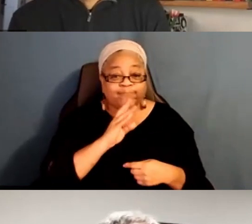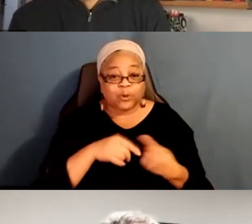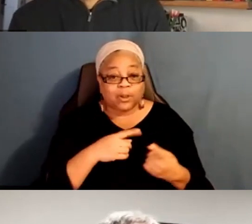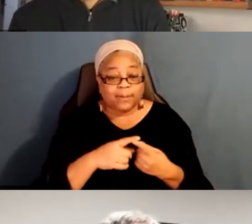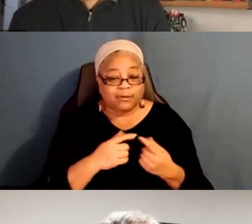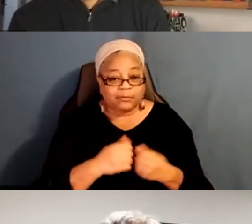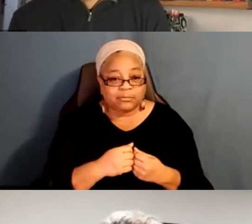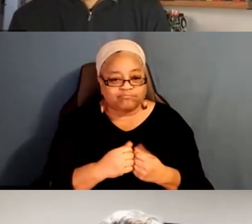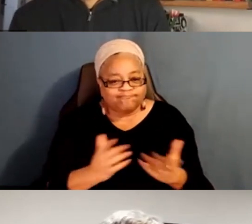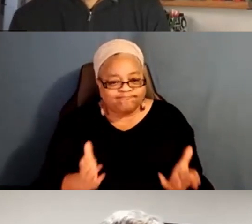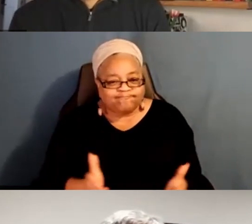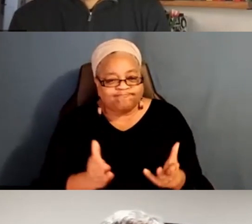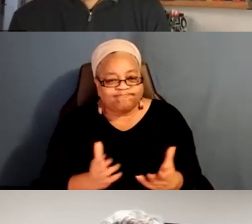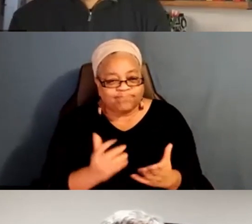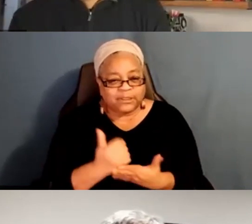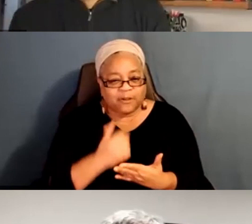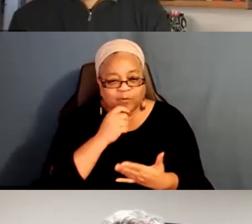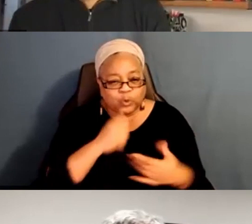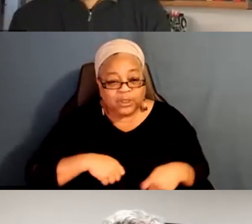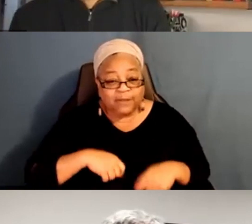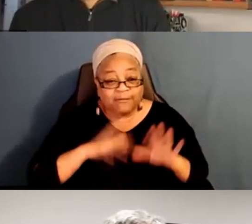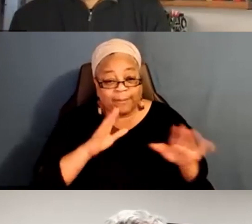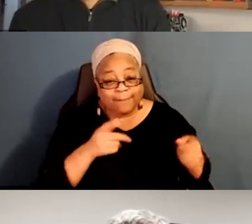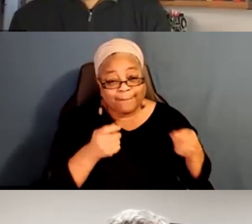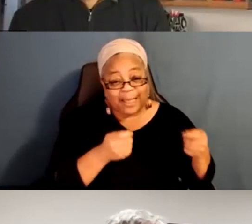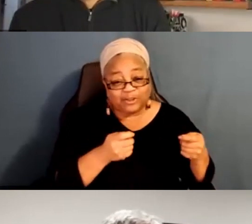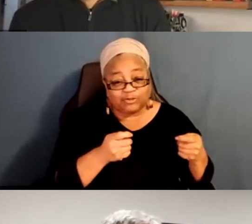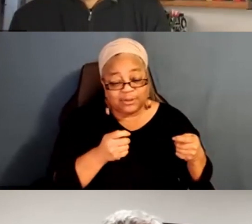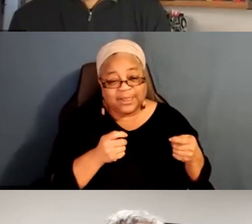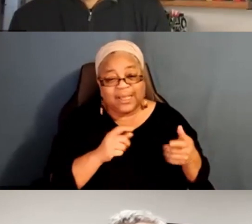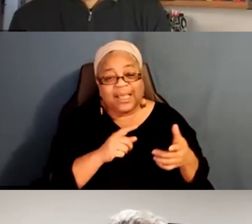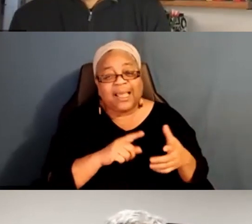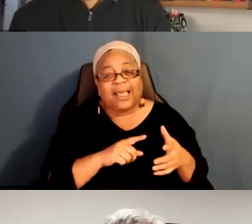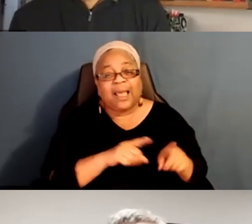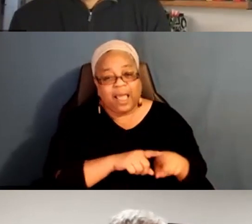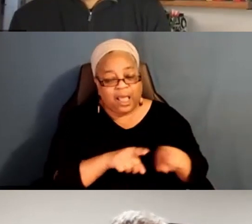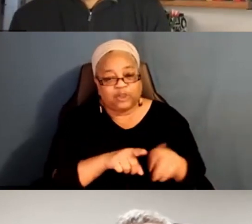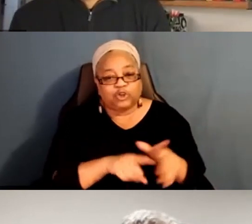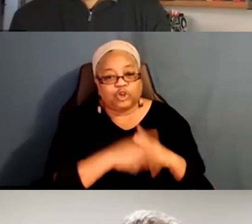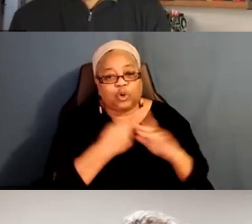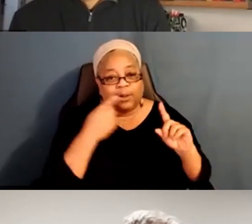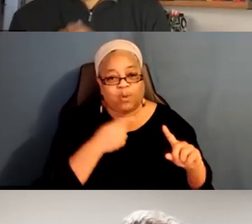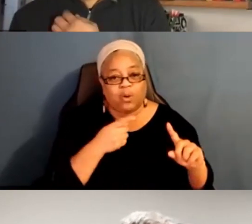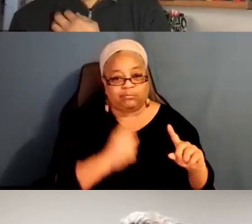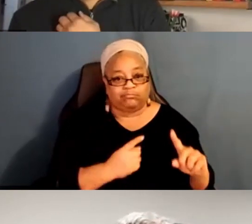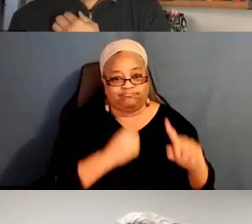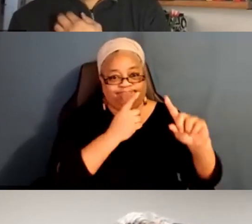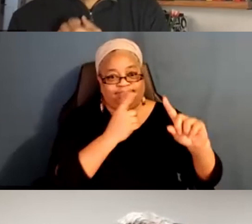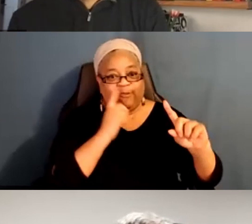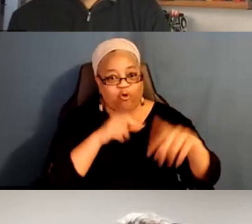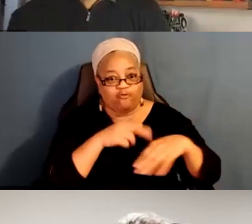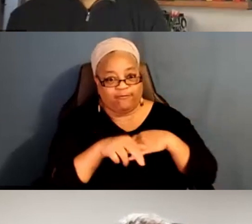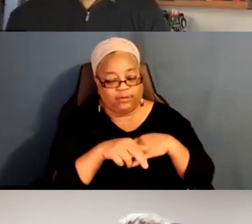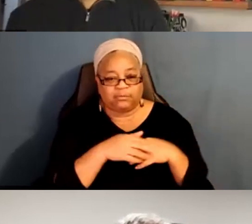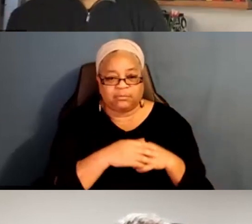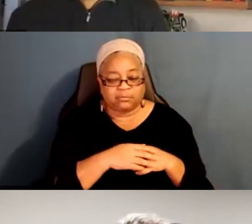pushing myself to relinquish mastery as the point, as my starting point of reference. And I had